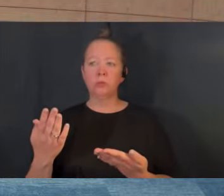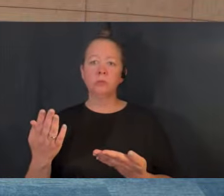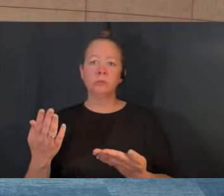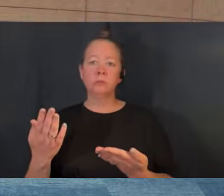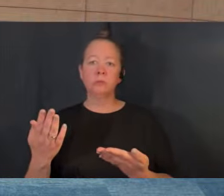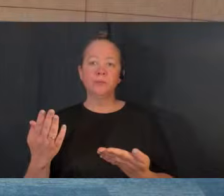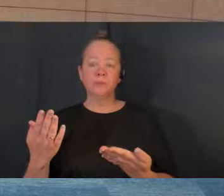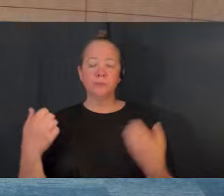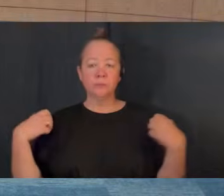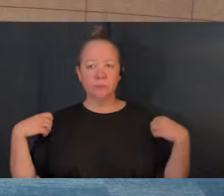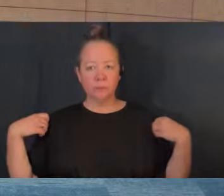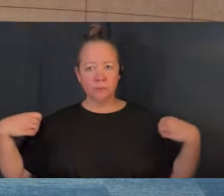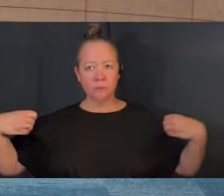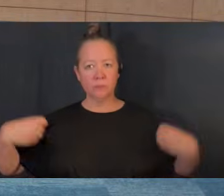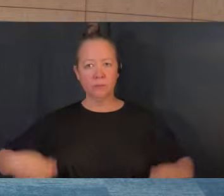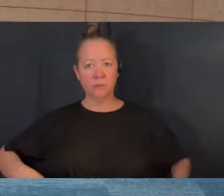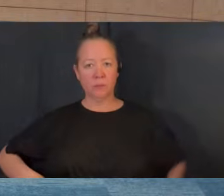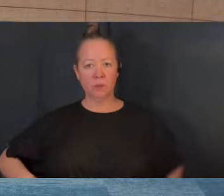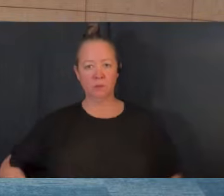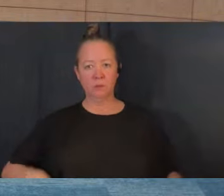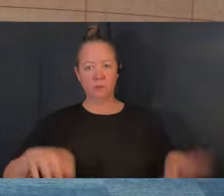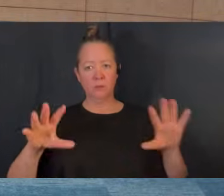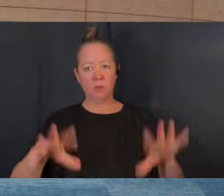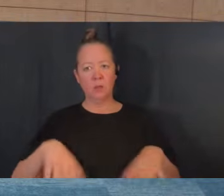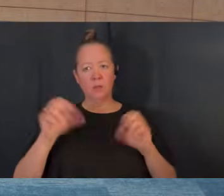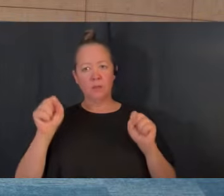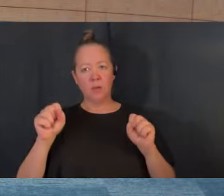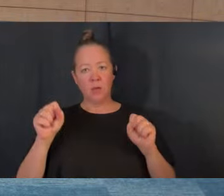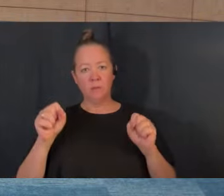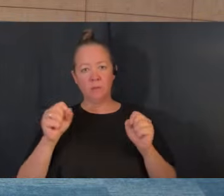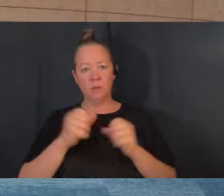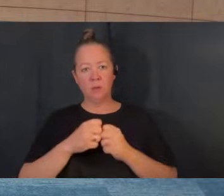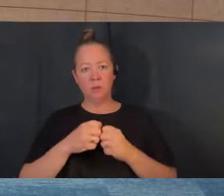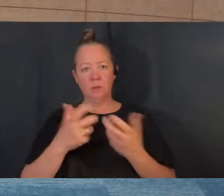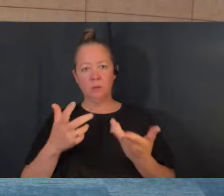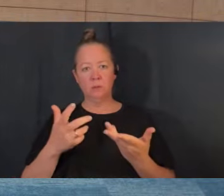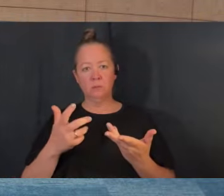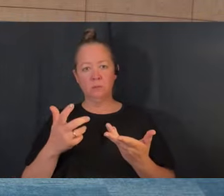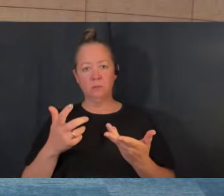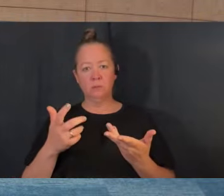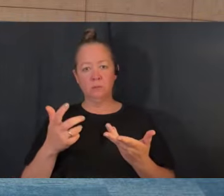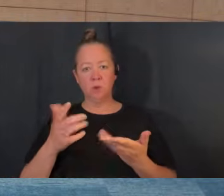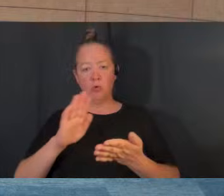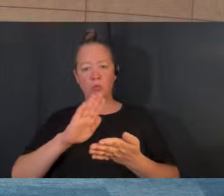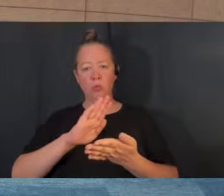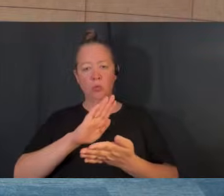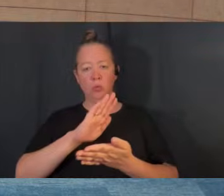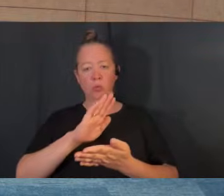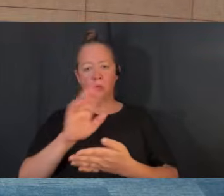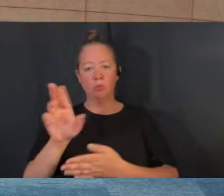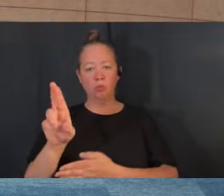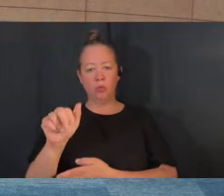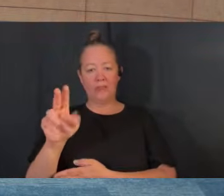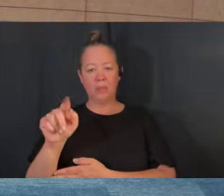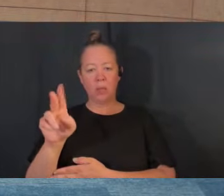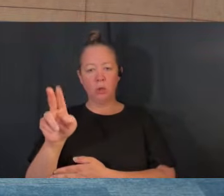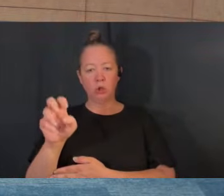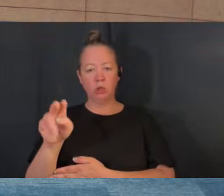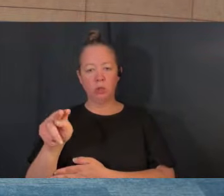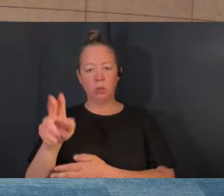the resolution with the 39.98 acreage, wherever in the resolution it need